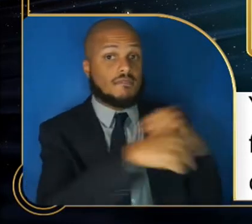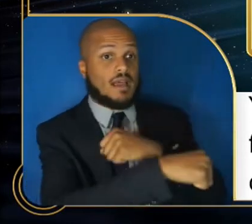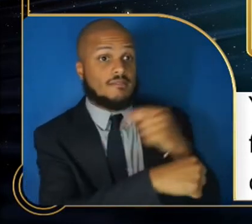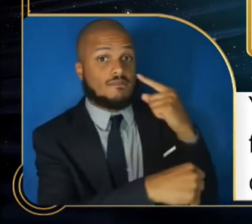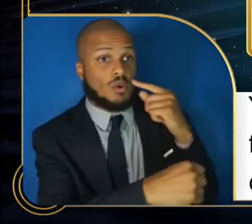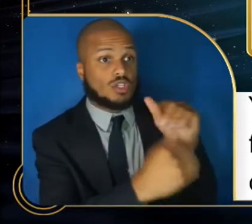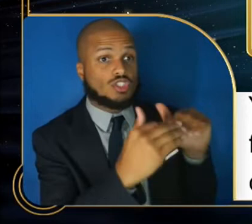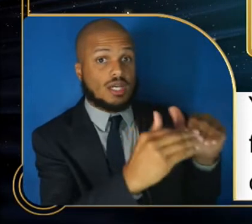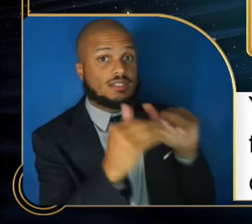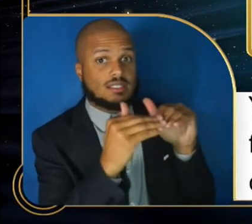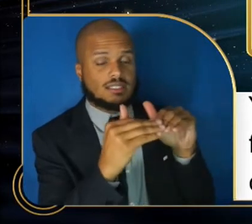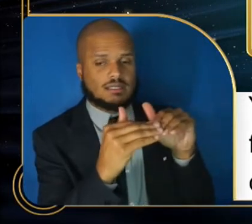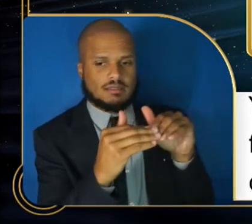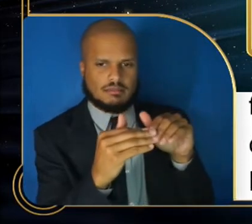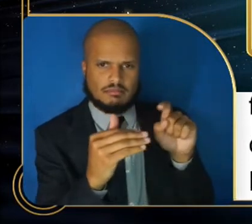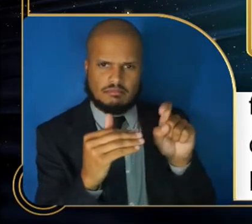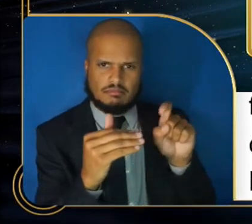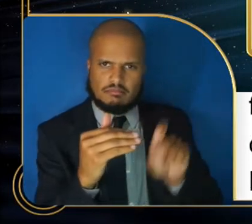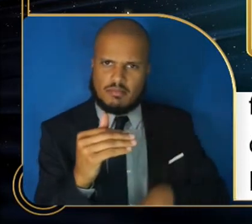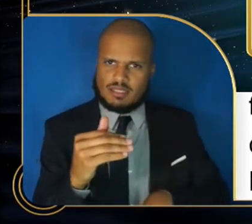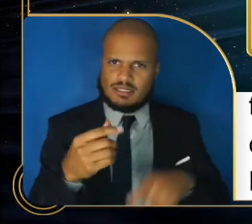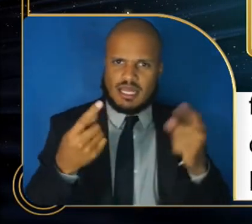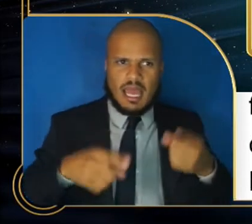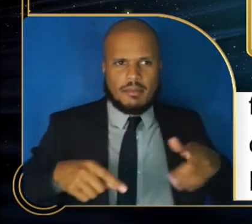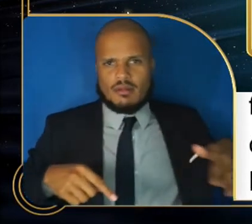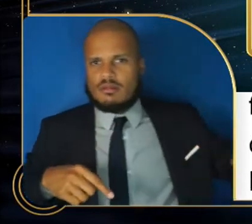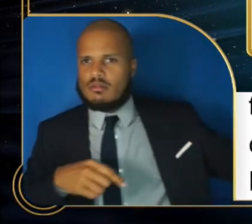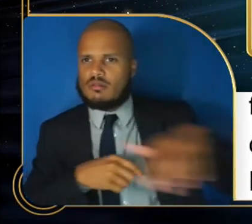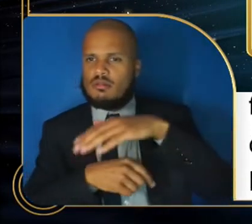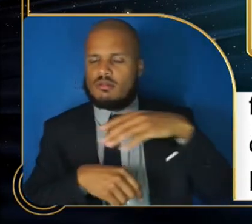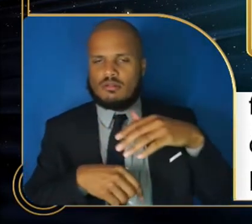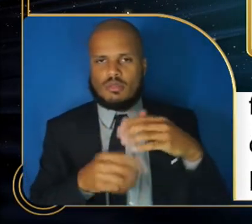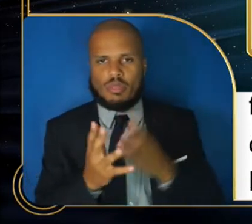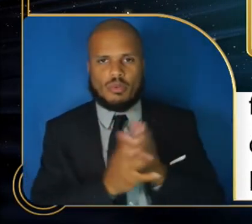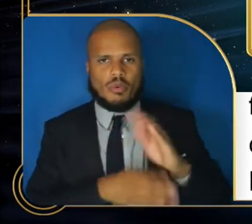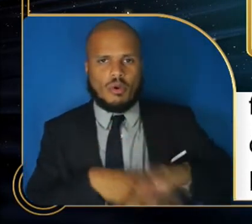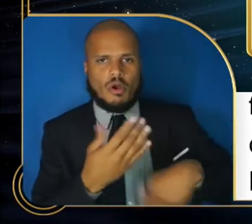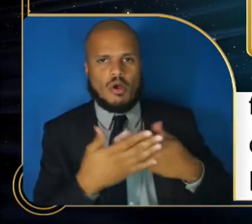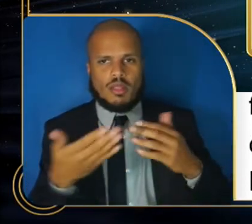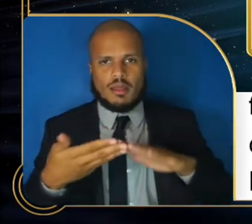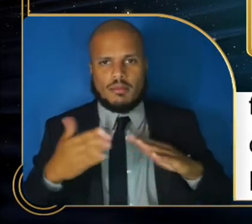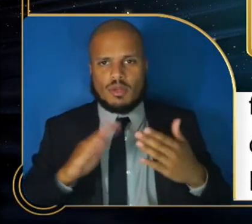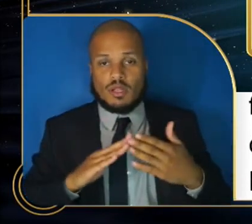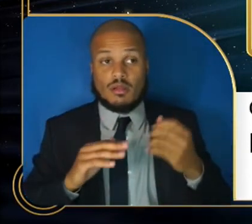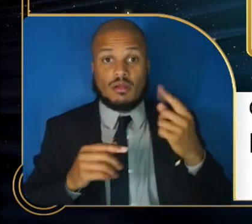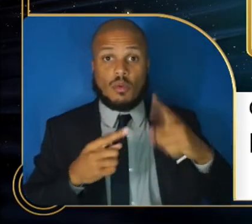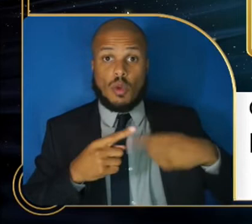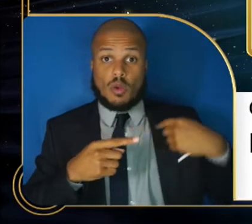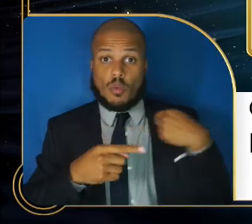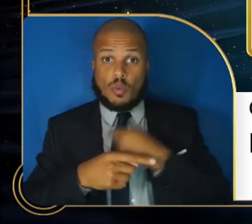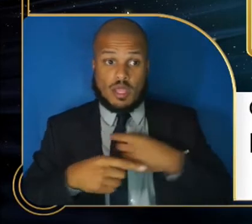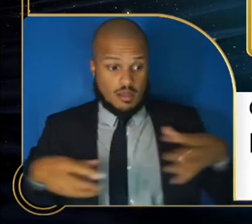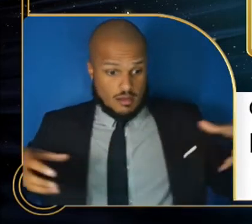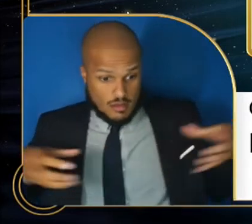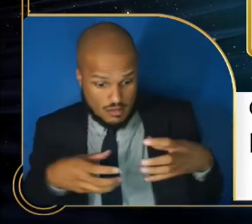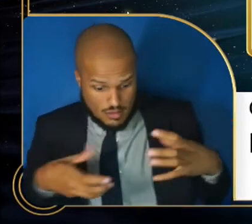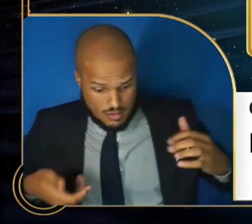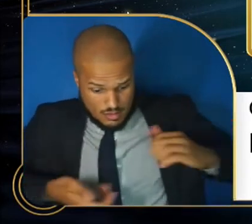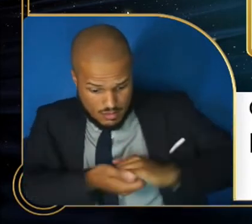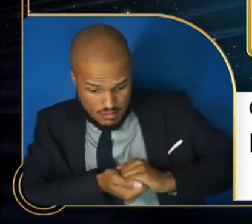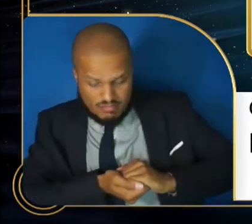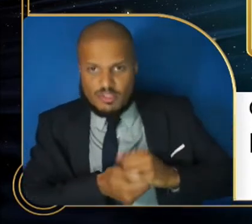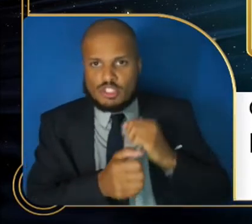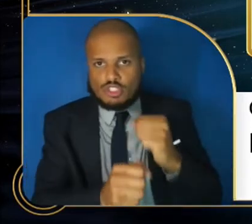must be waged across all communities. Only in coalition is there strength, and we need